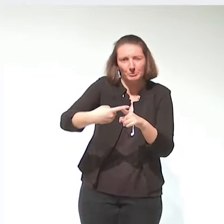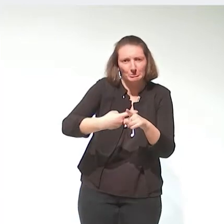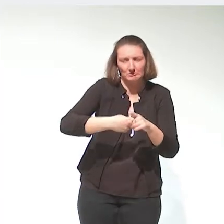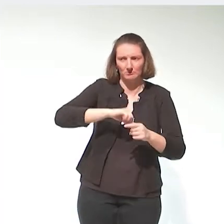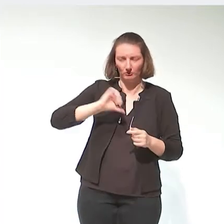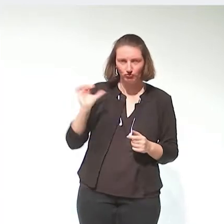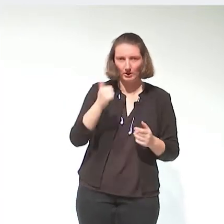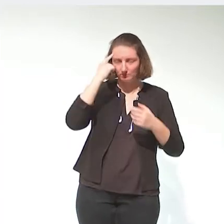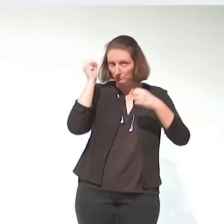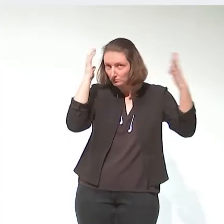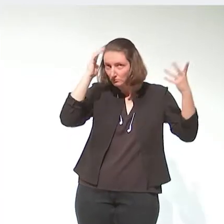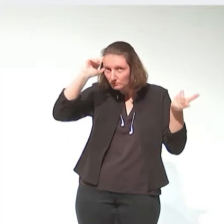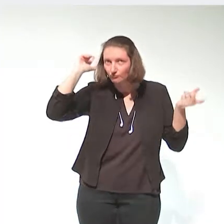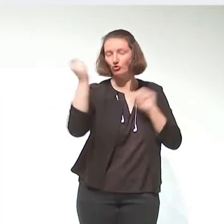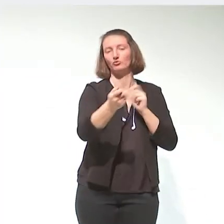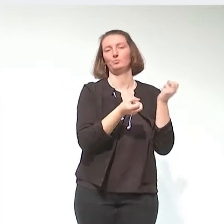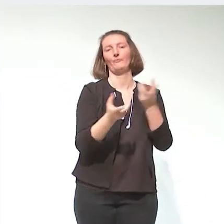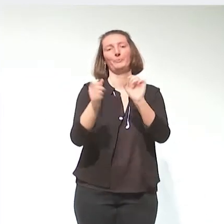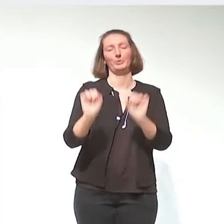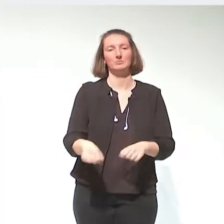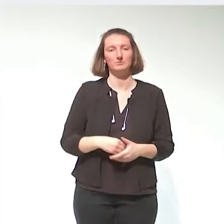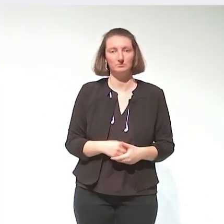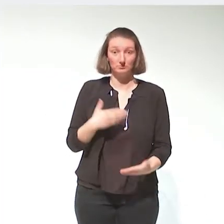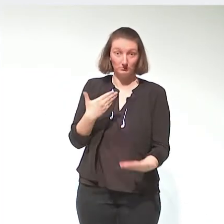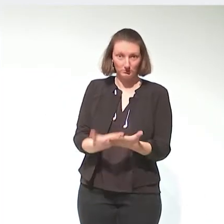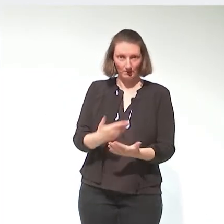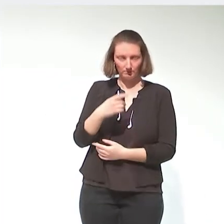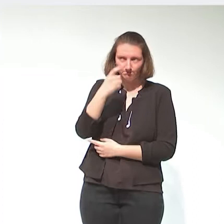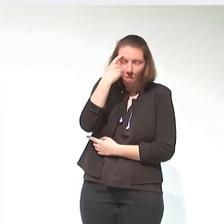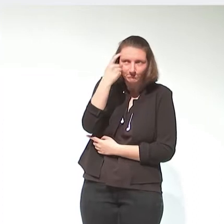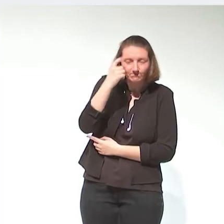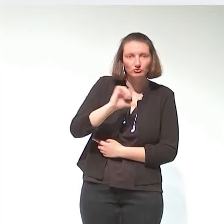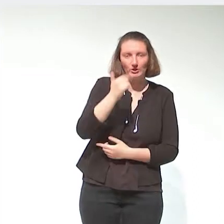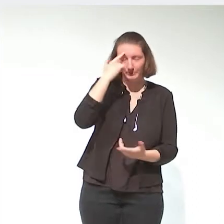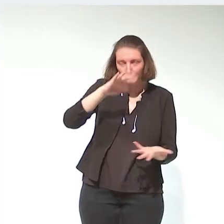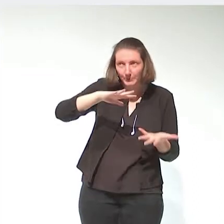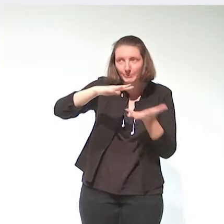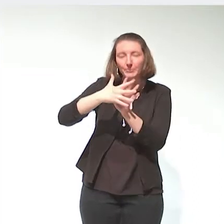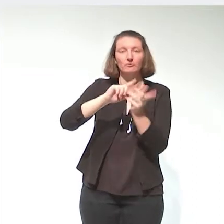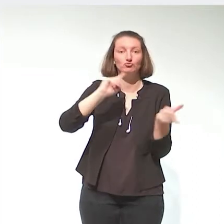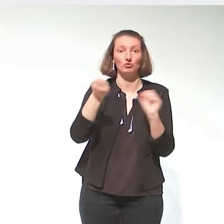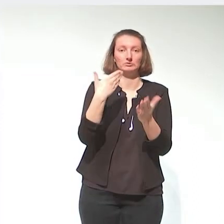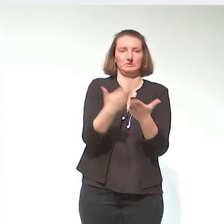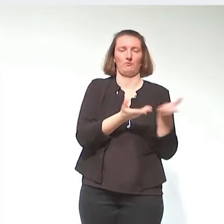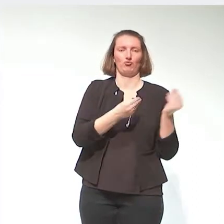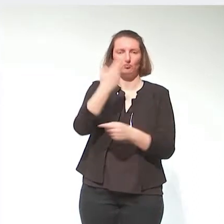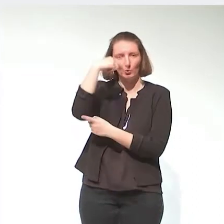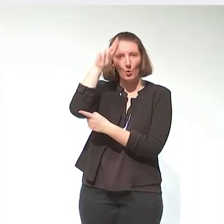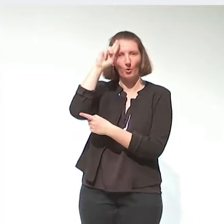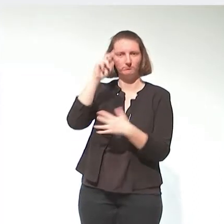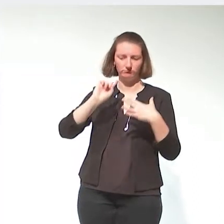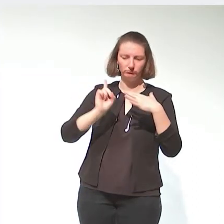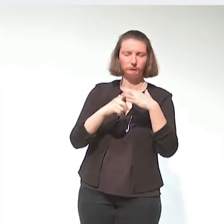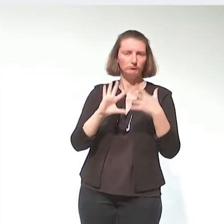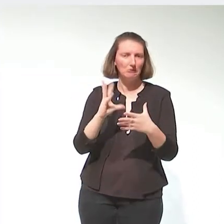session, I hope, will become a milestone towards growing awareness, the kind of awareness that we want to trigger. We want to help